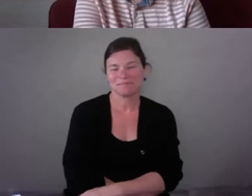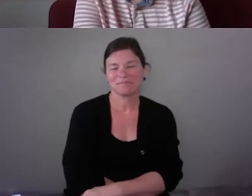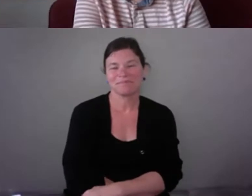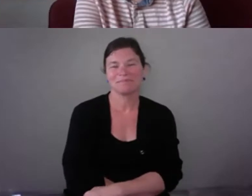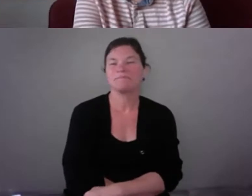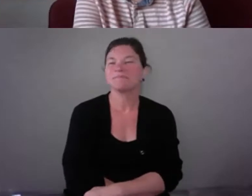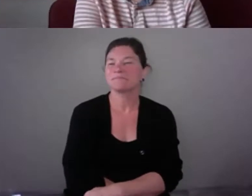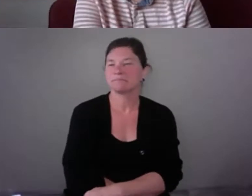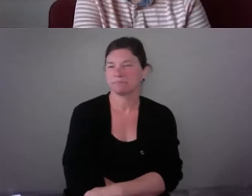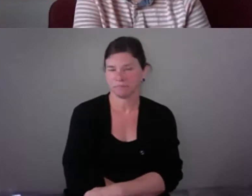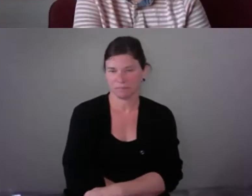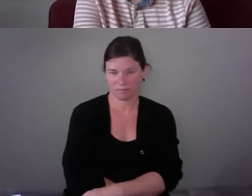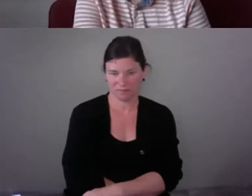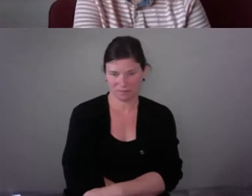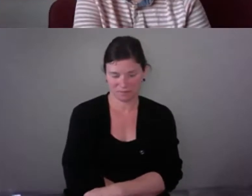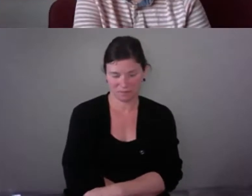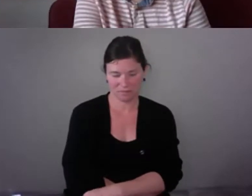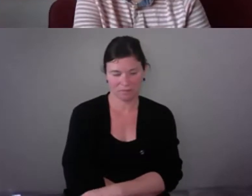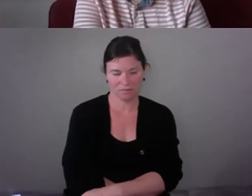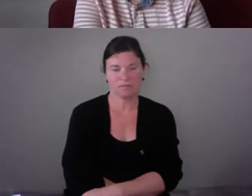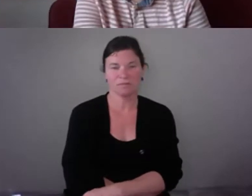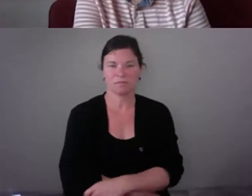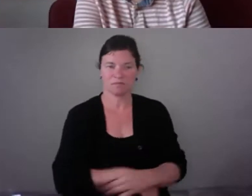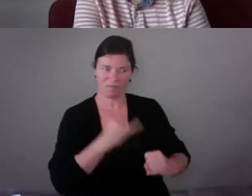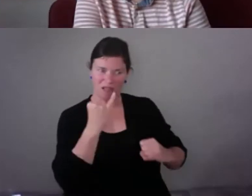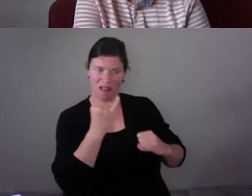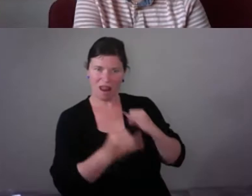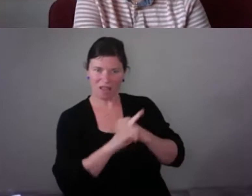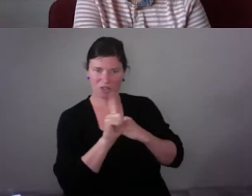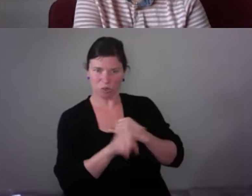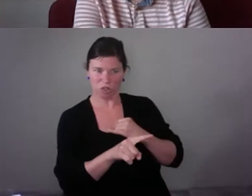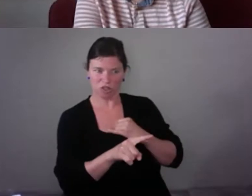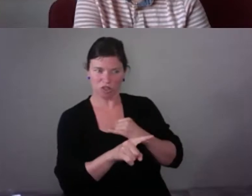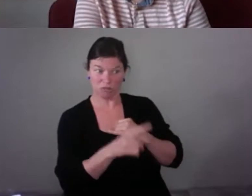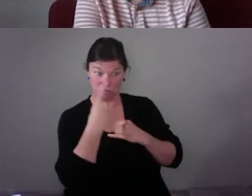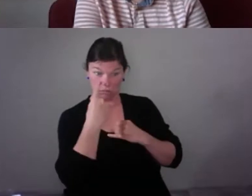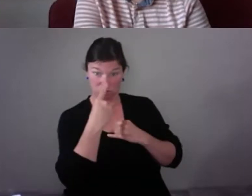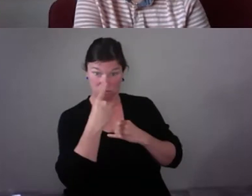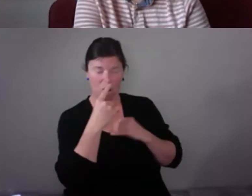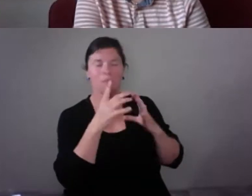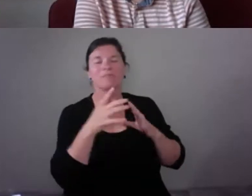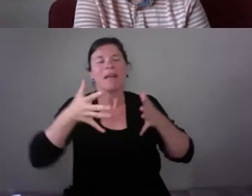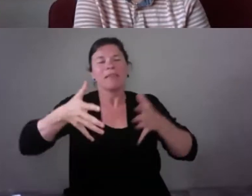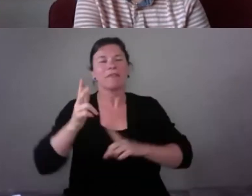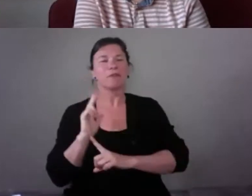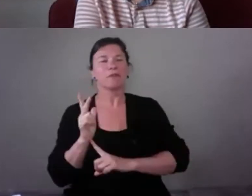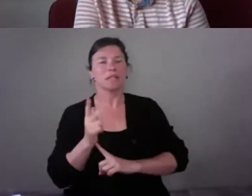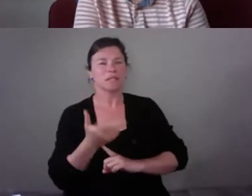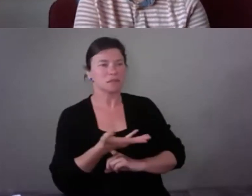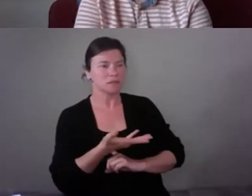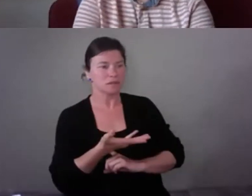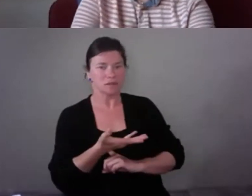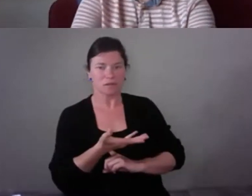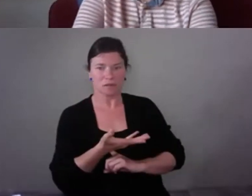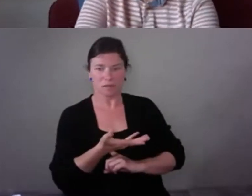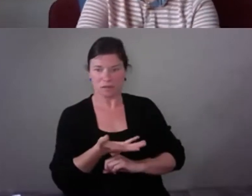Okay. So there's one last question, Corey. Are we good if we take, well, we have 3 minutes left. How about, let's see if we have time